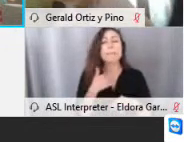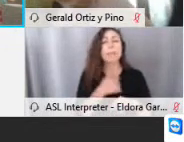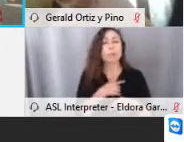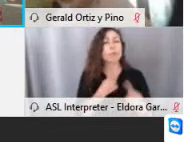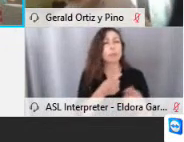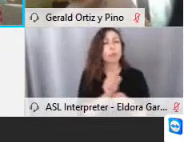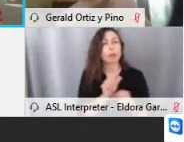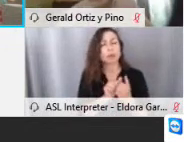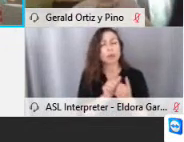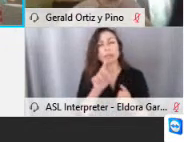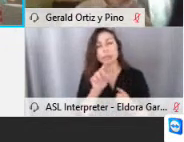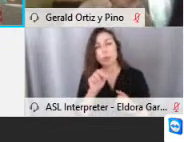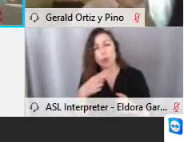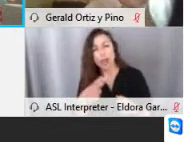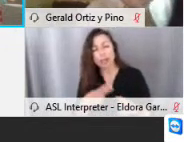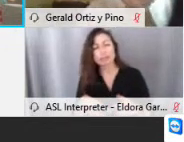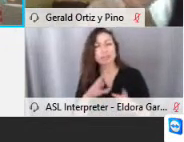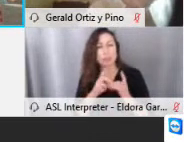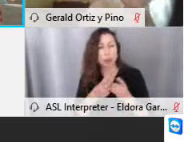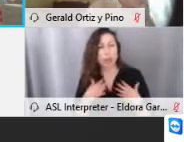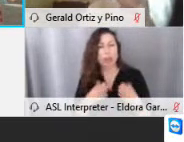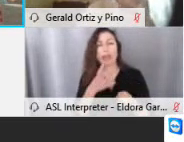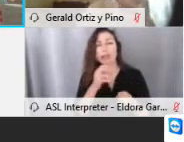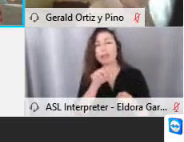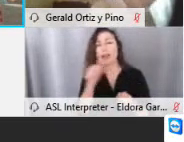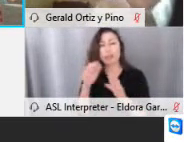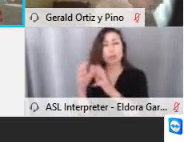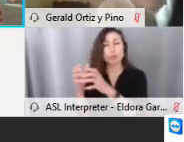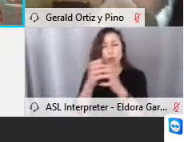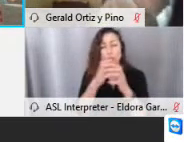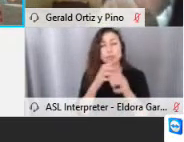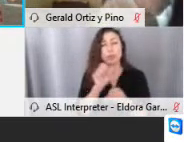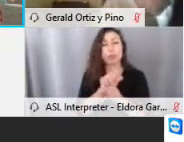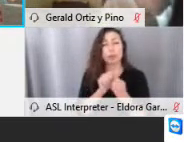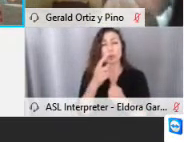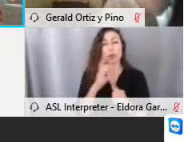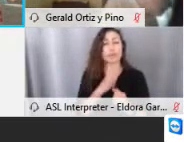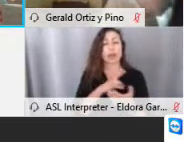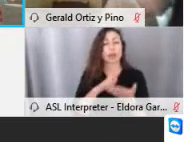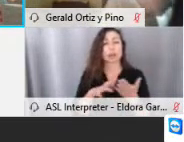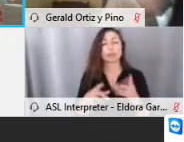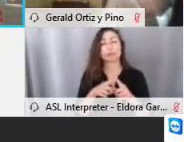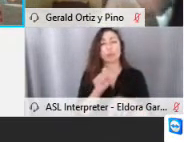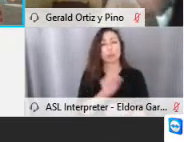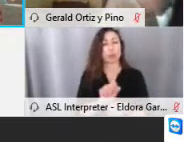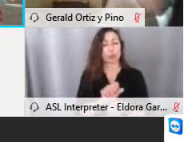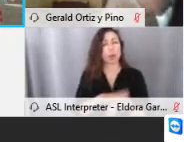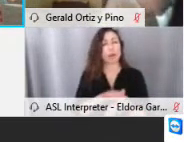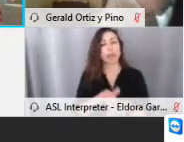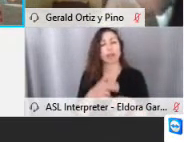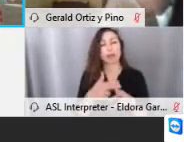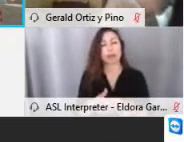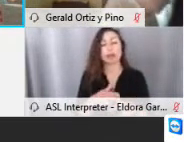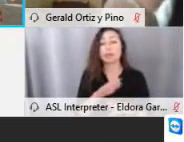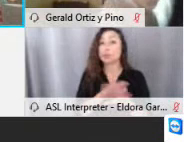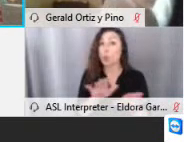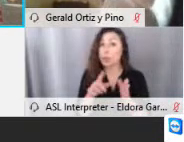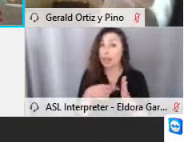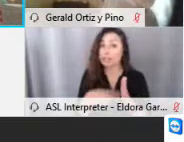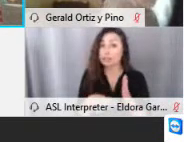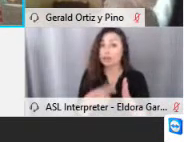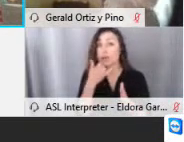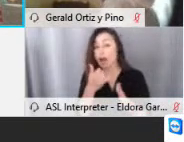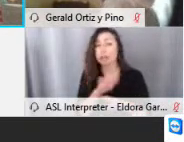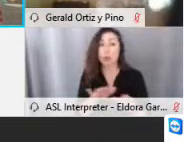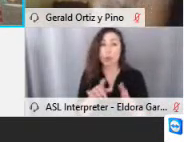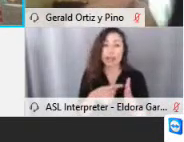we've been working with DOH and many other stakeholder groups and using one of our contractors to help with a campaign called Don't Cancel. And